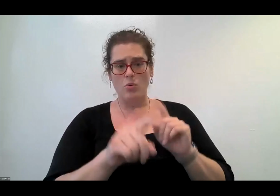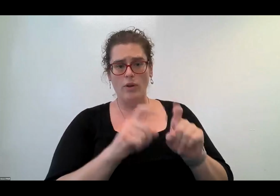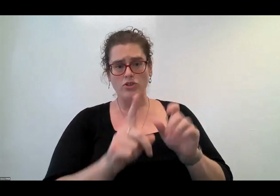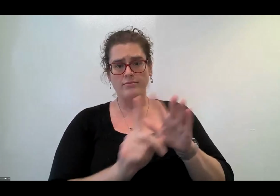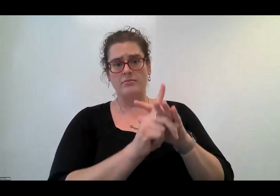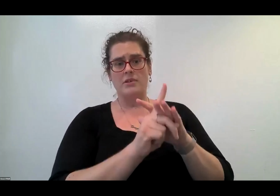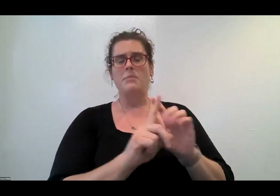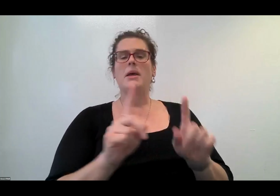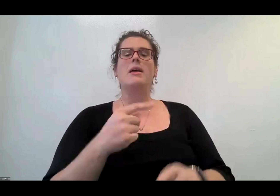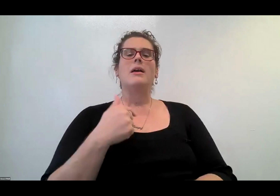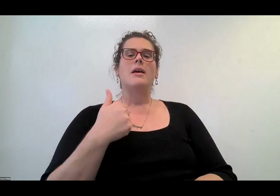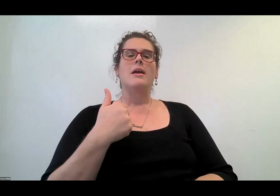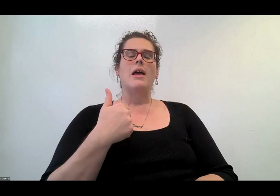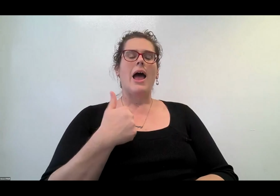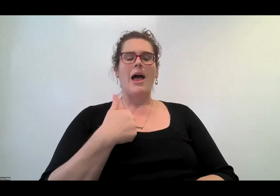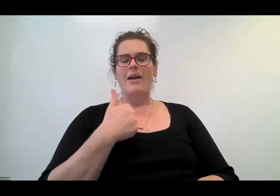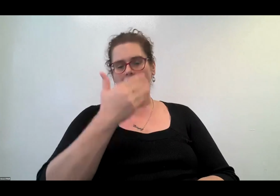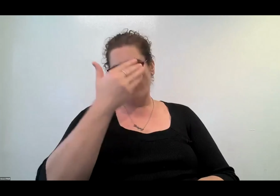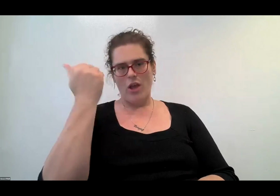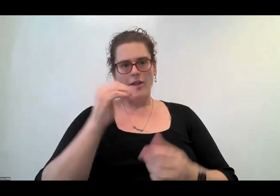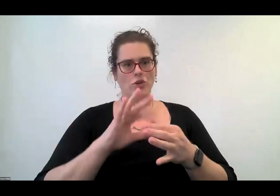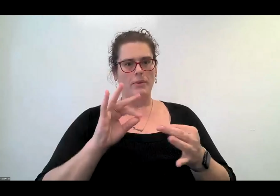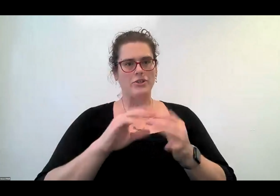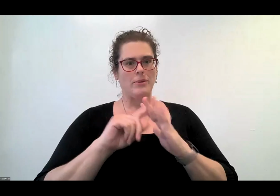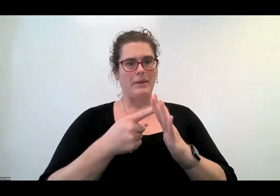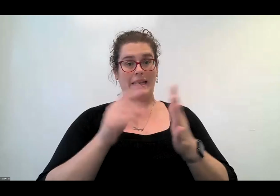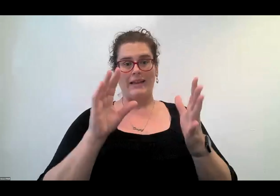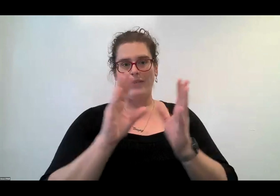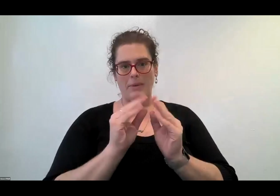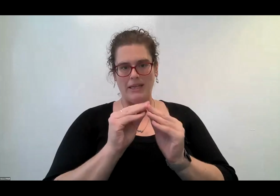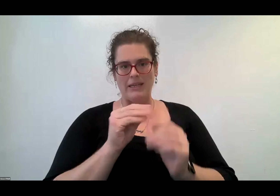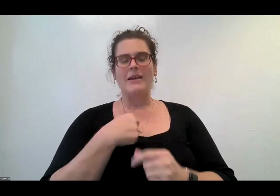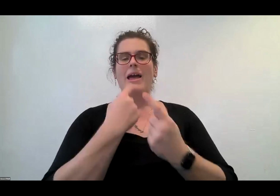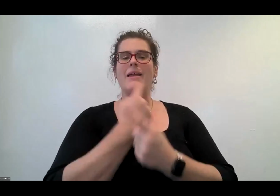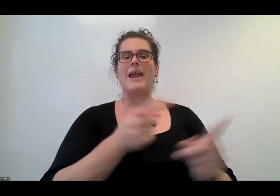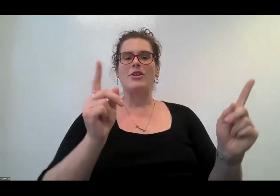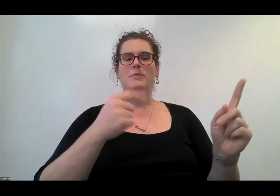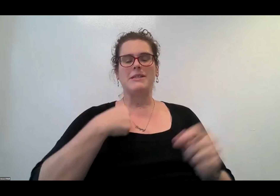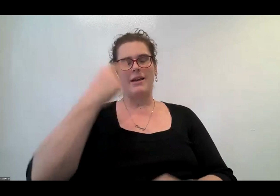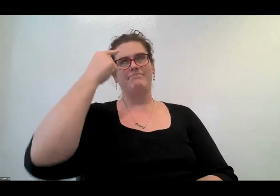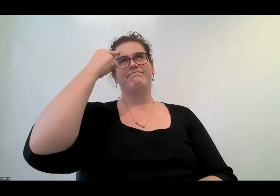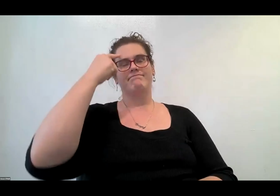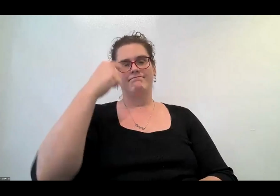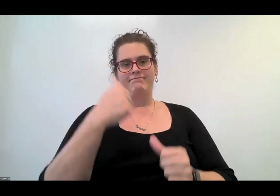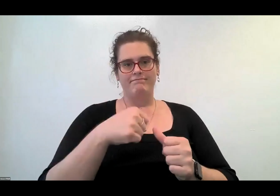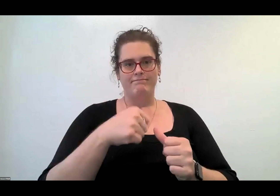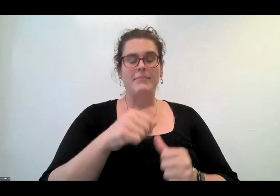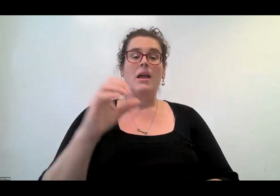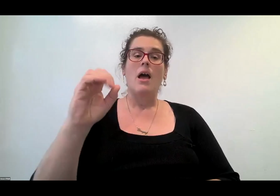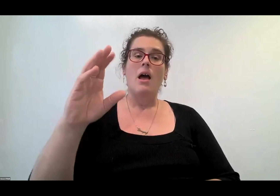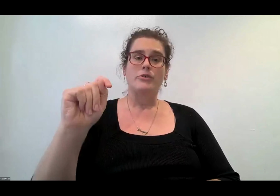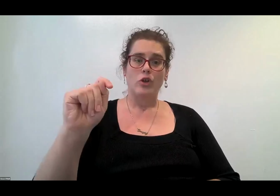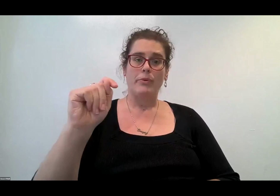reminded that I failed to mention at the beginning of our meeting in announcements that October